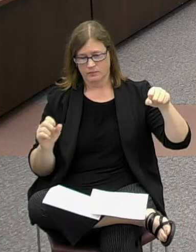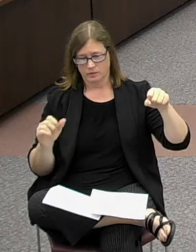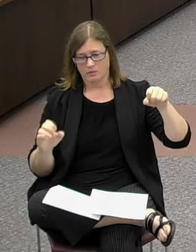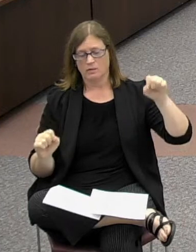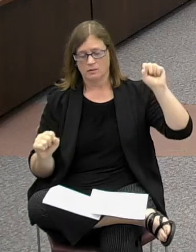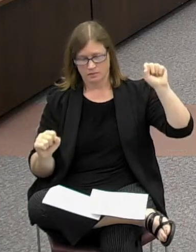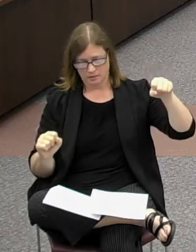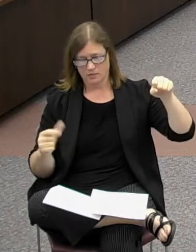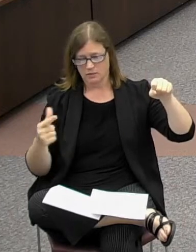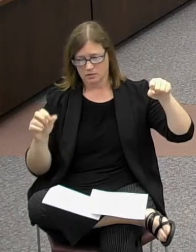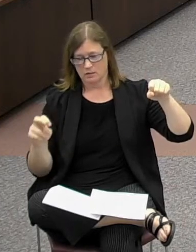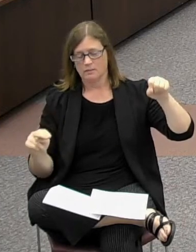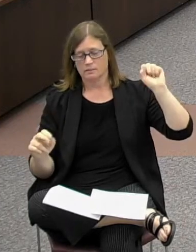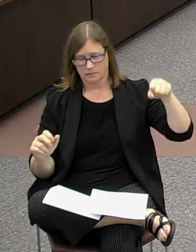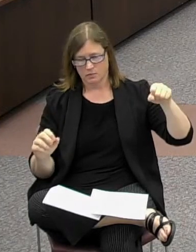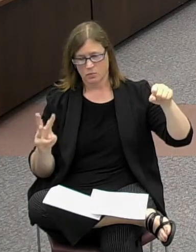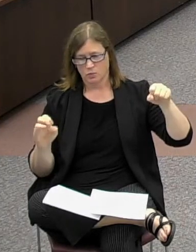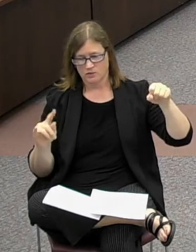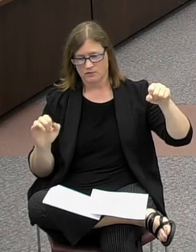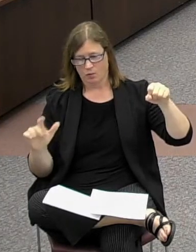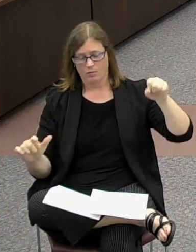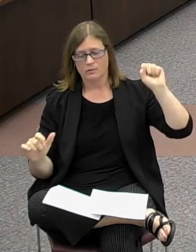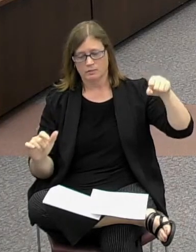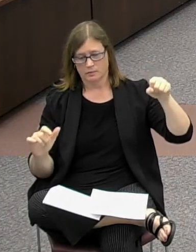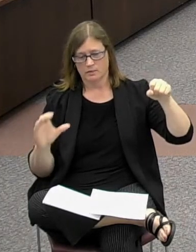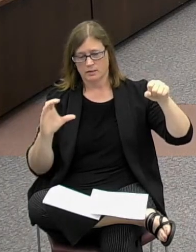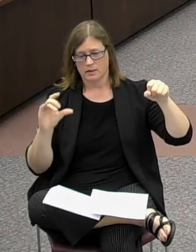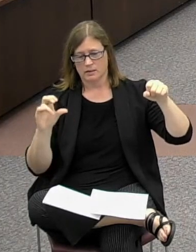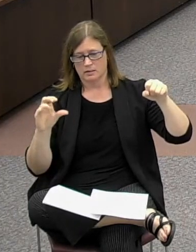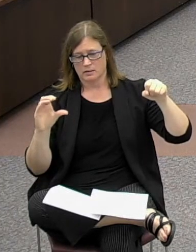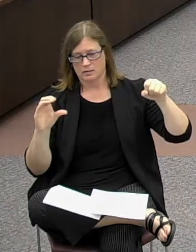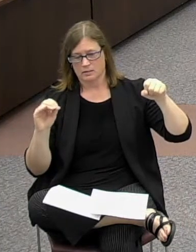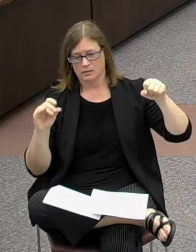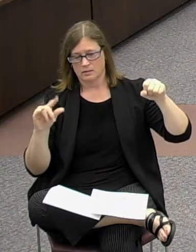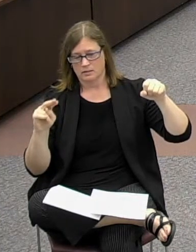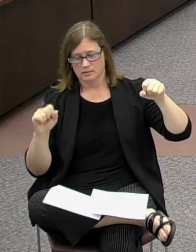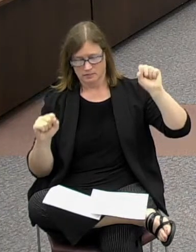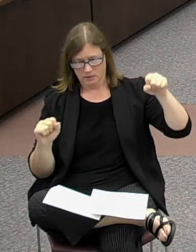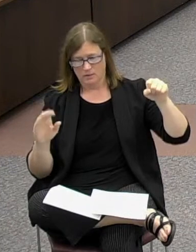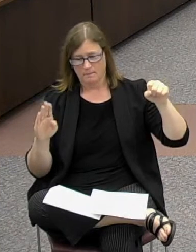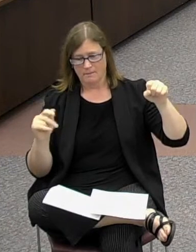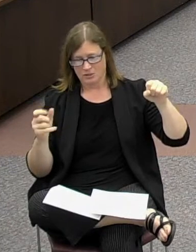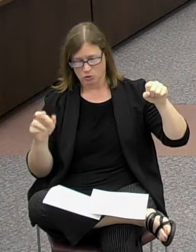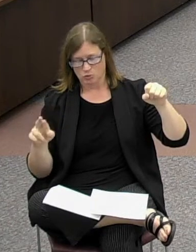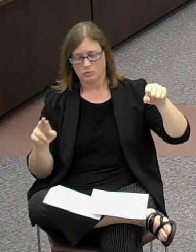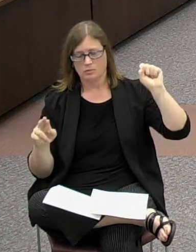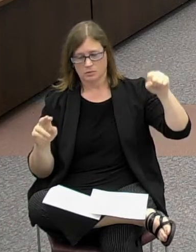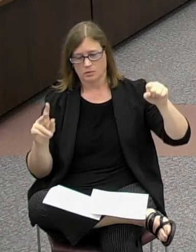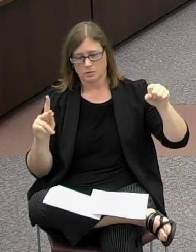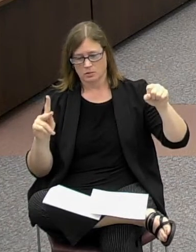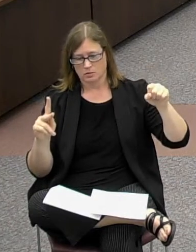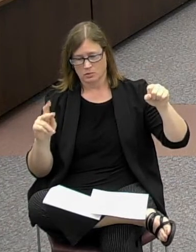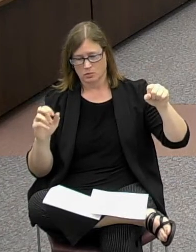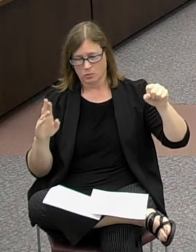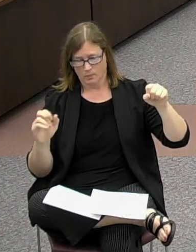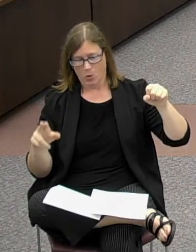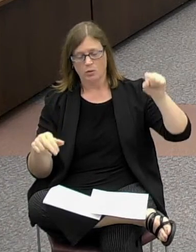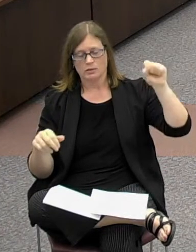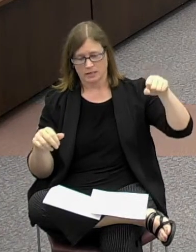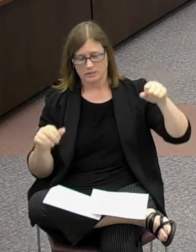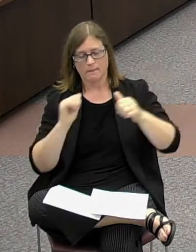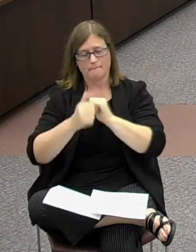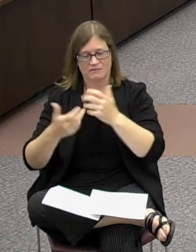Yes. Ms. Gillon? Yes. Mr. Westfall? Yes. Ms. Howard Collins? Yes. Dr. Baxter? Yes. Mr. Herbert? Yes, item passes.